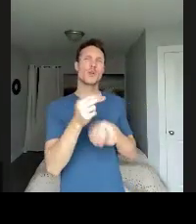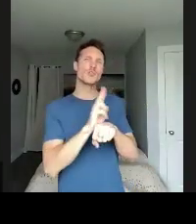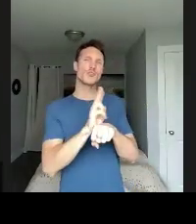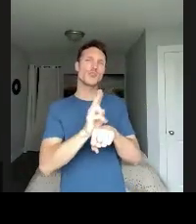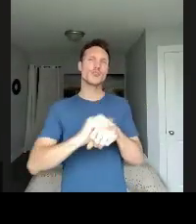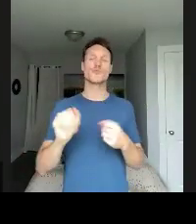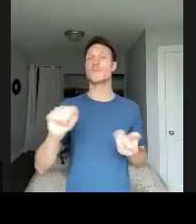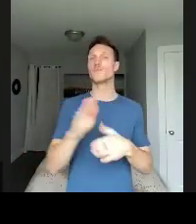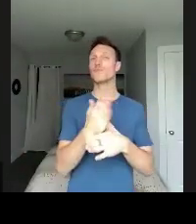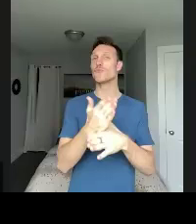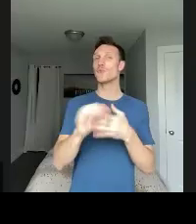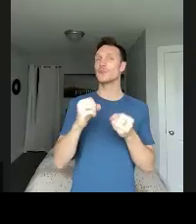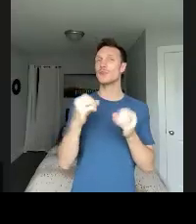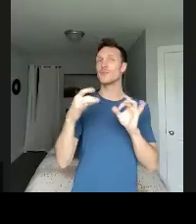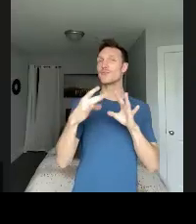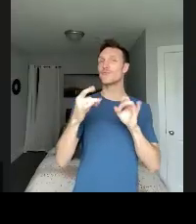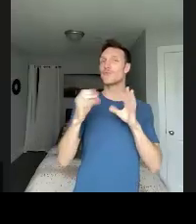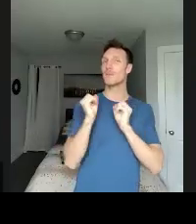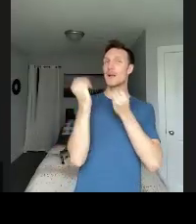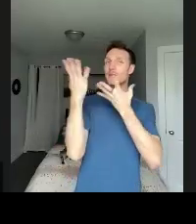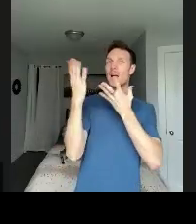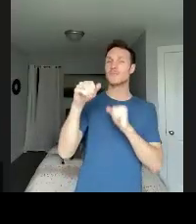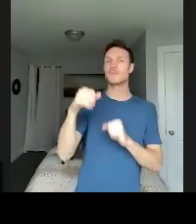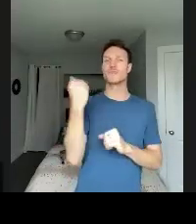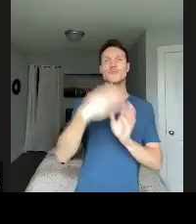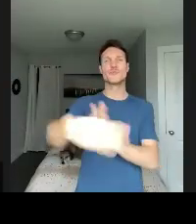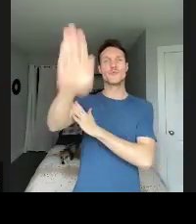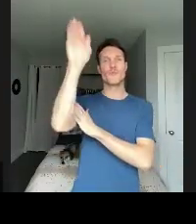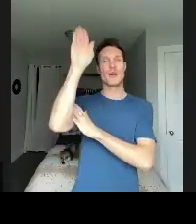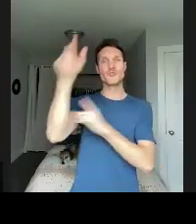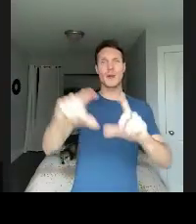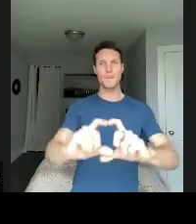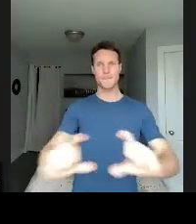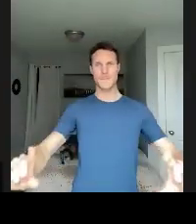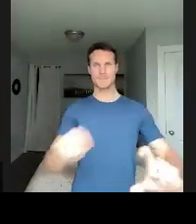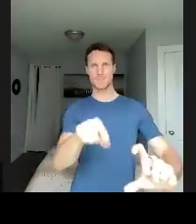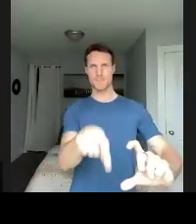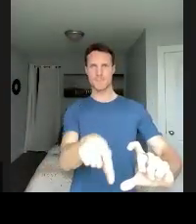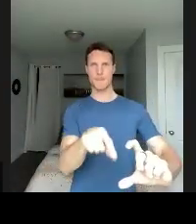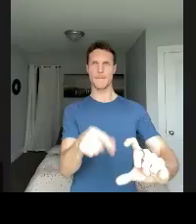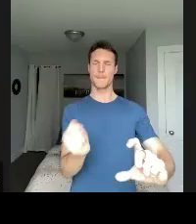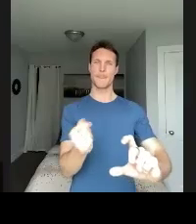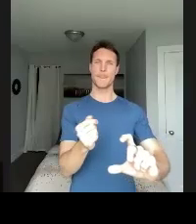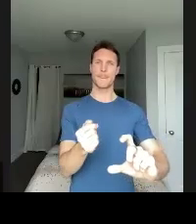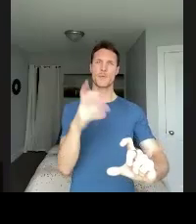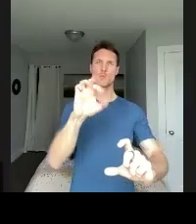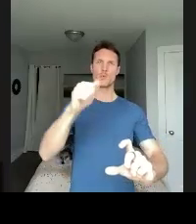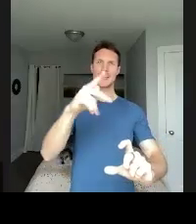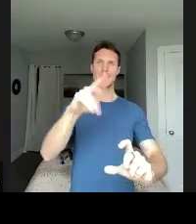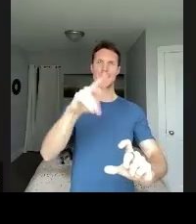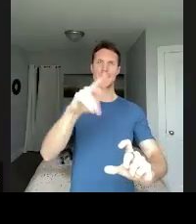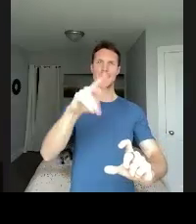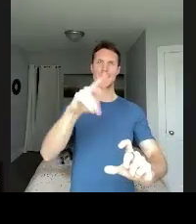loud, please use the raise hand feature. And I put a picture in the chat that shows you where